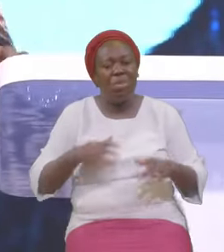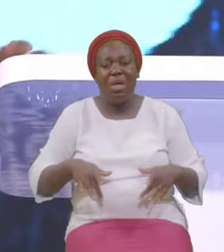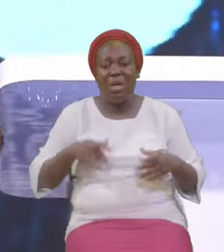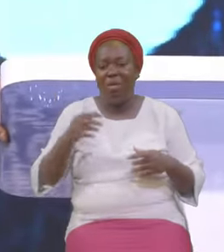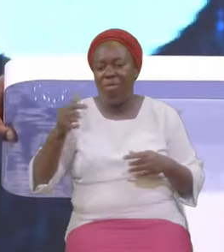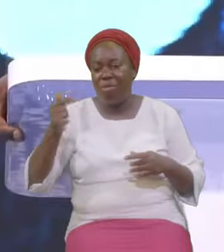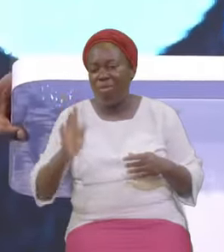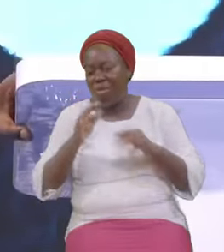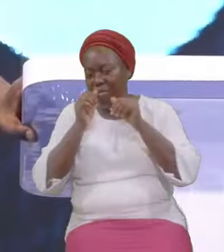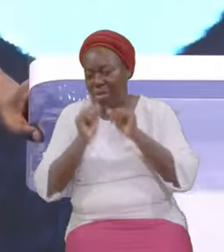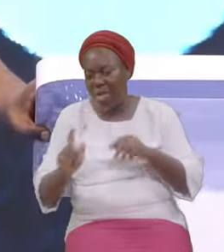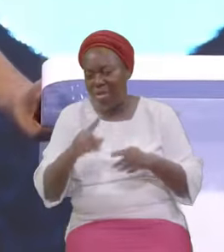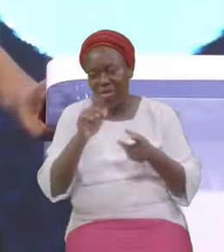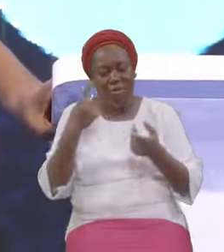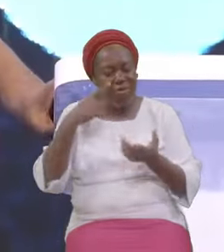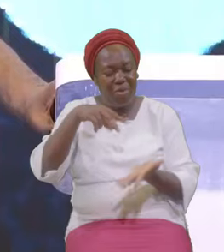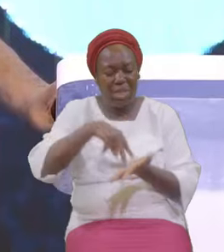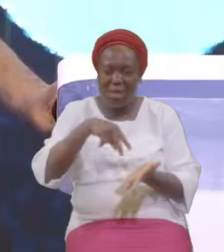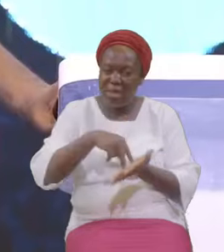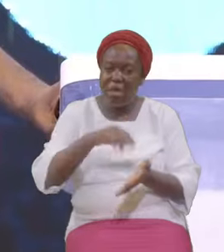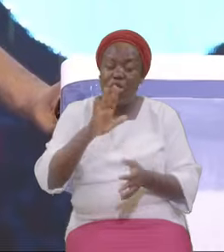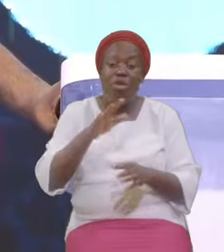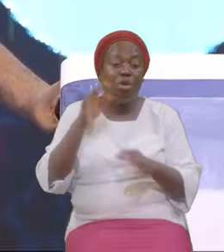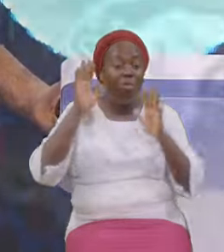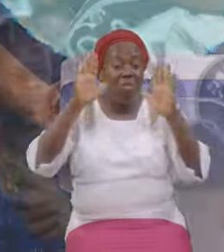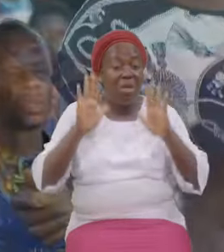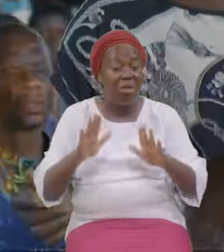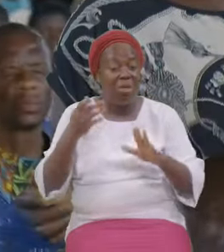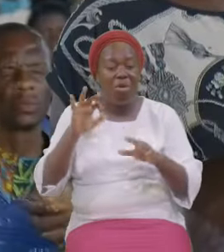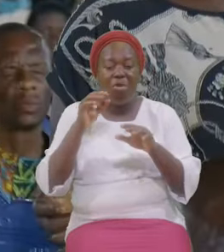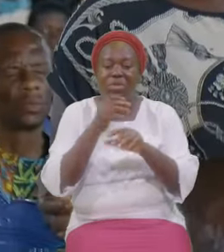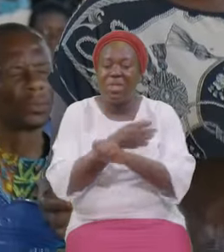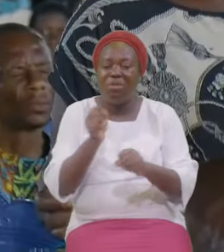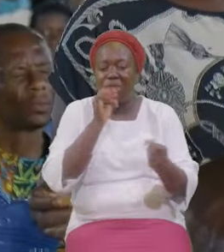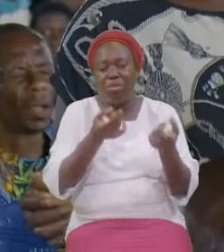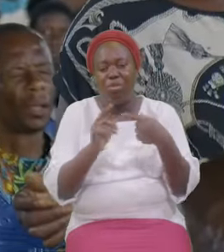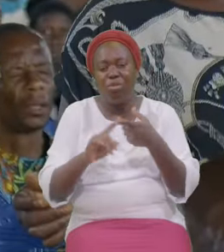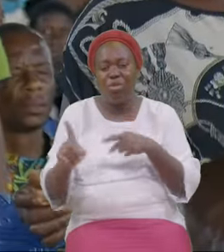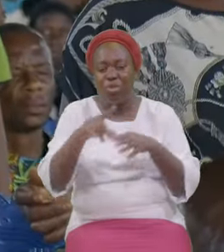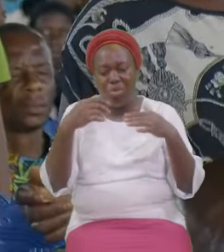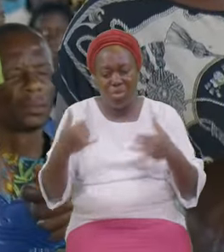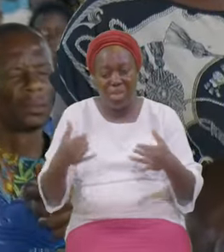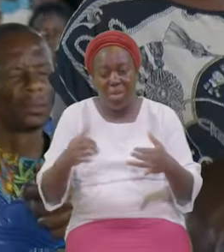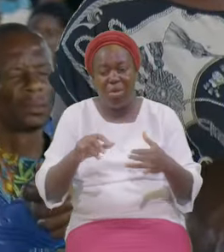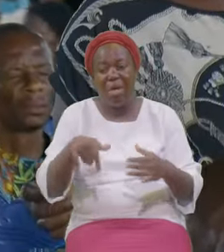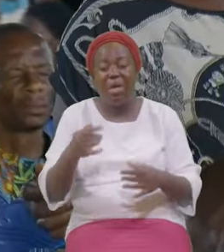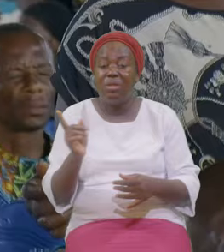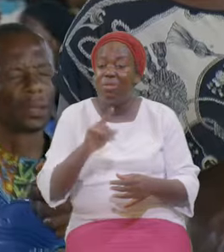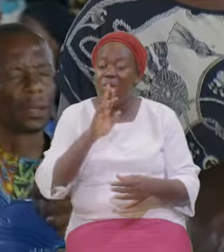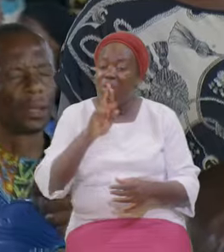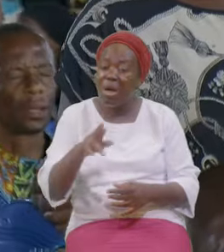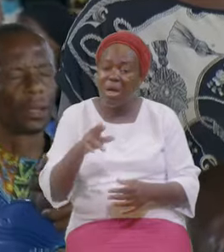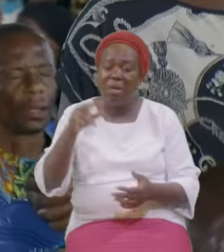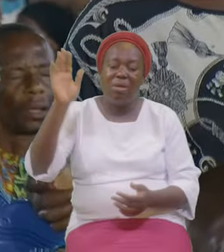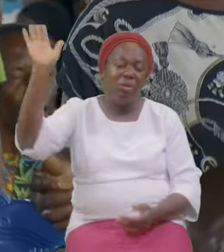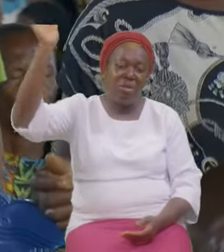Your miracle of salvation is coming to you right now. Anywhere you are, raise up that hand, raise up that hand, and